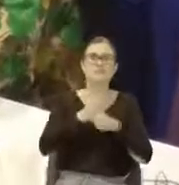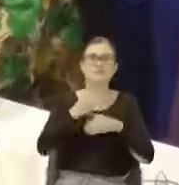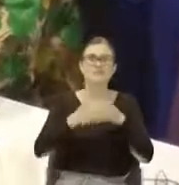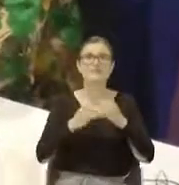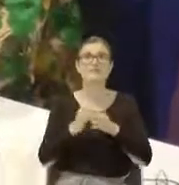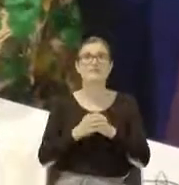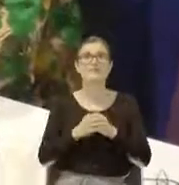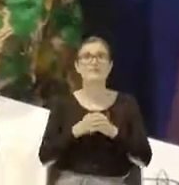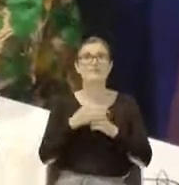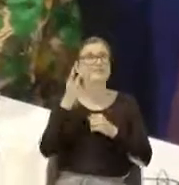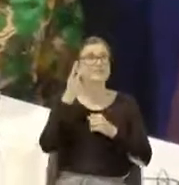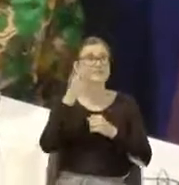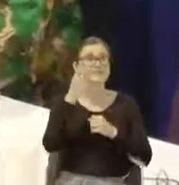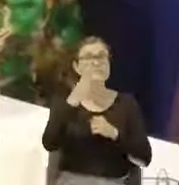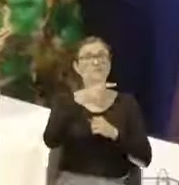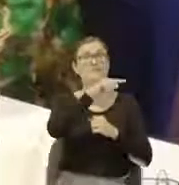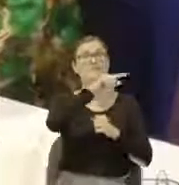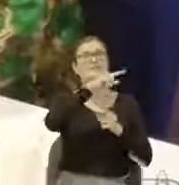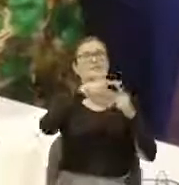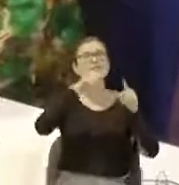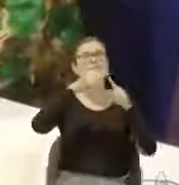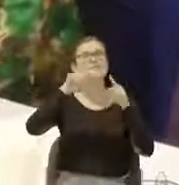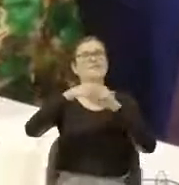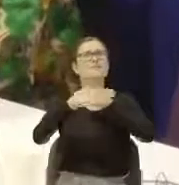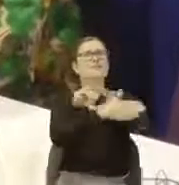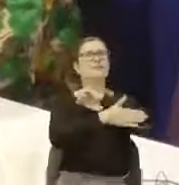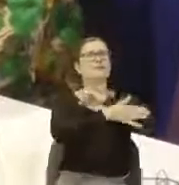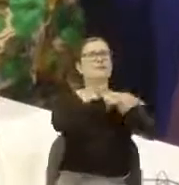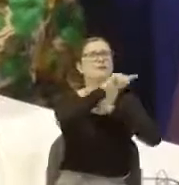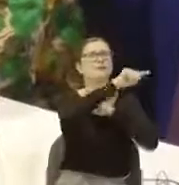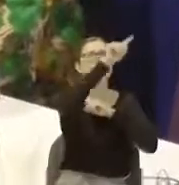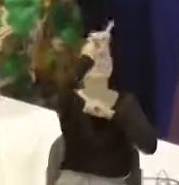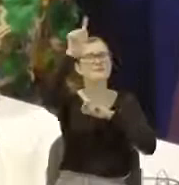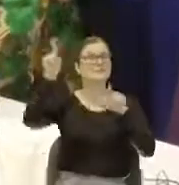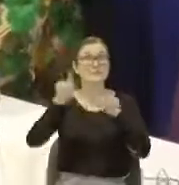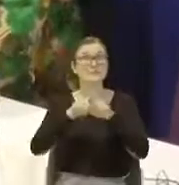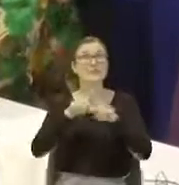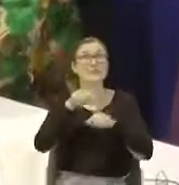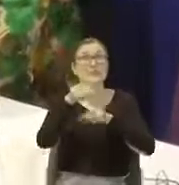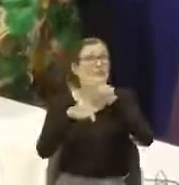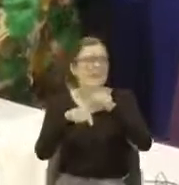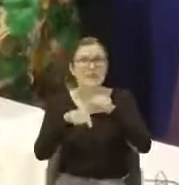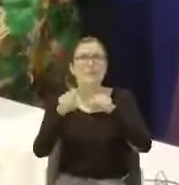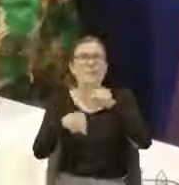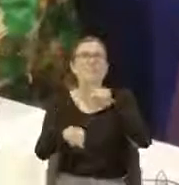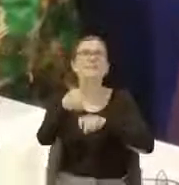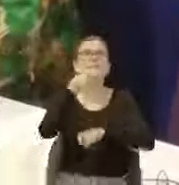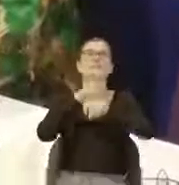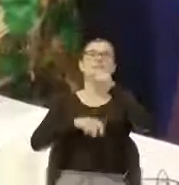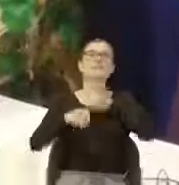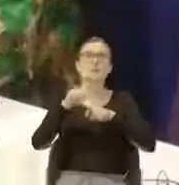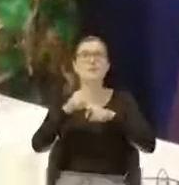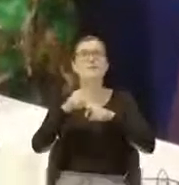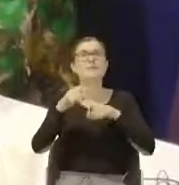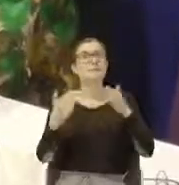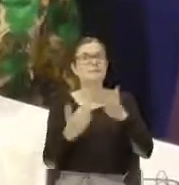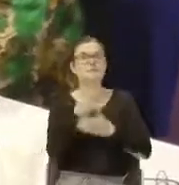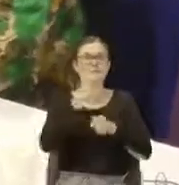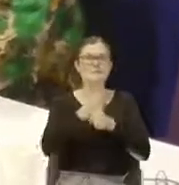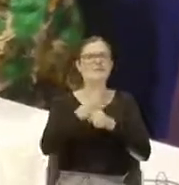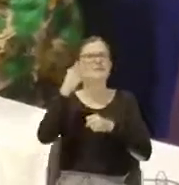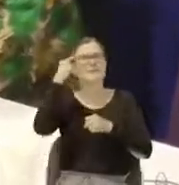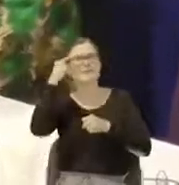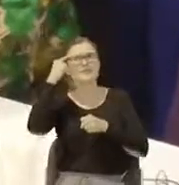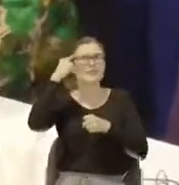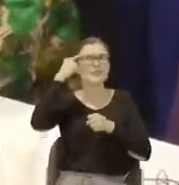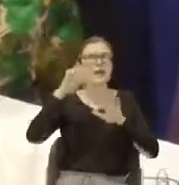work harder on the rights agenda and moving forward and how to make progress. And perhaps that's something that we need to discuss